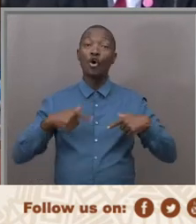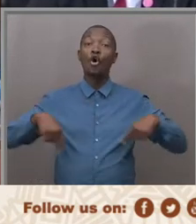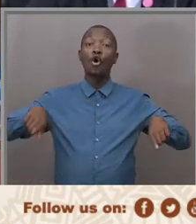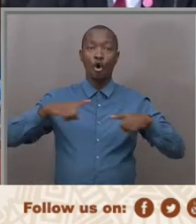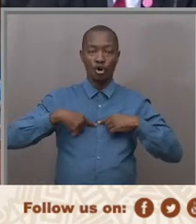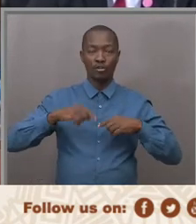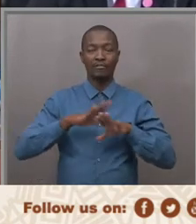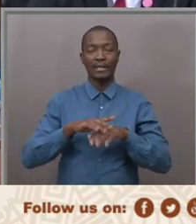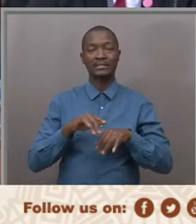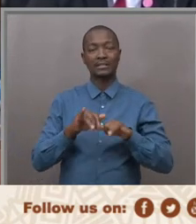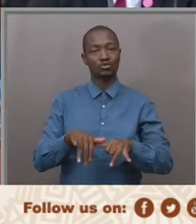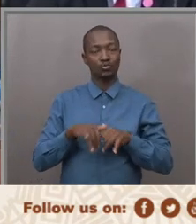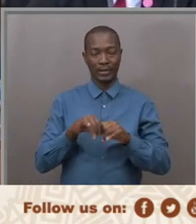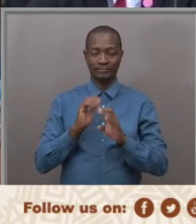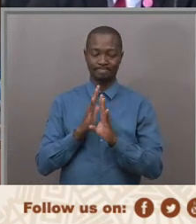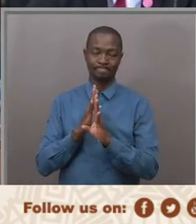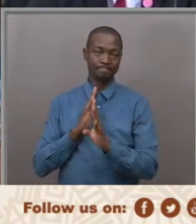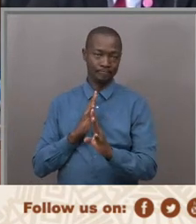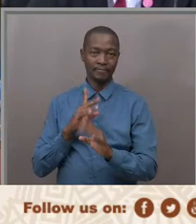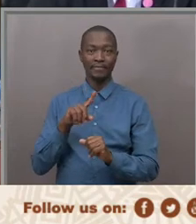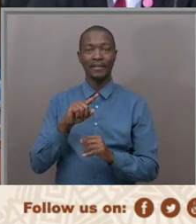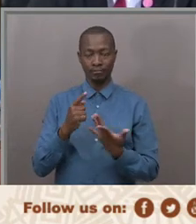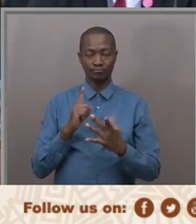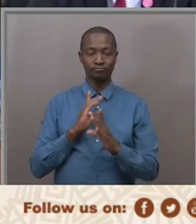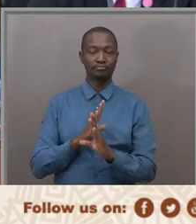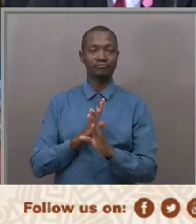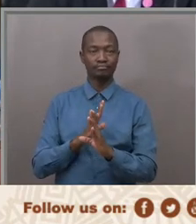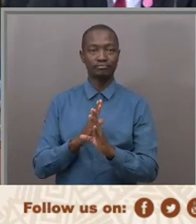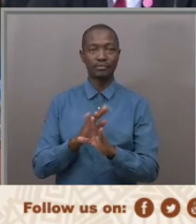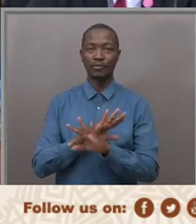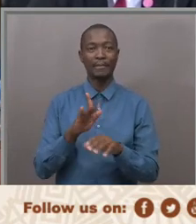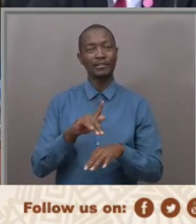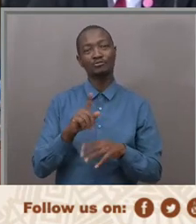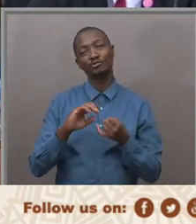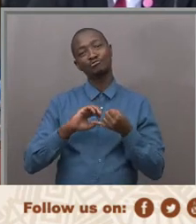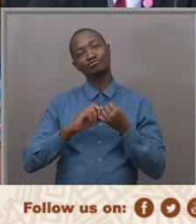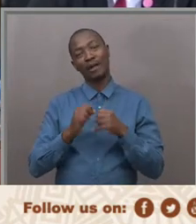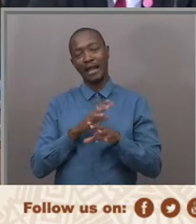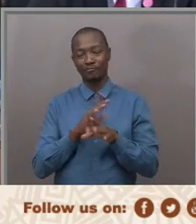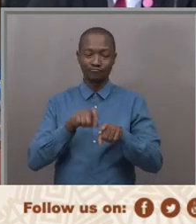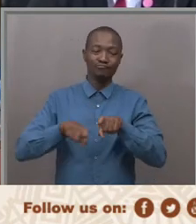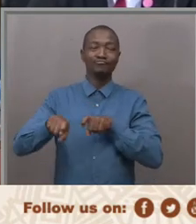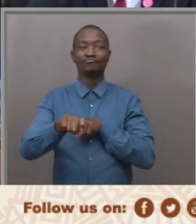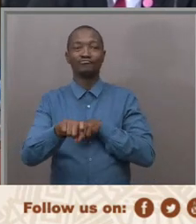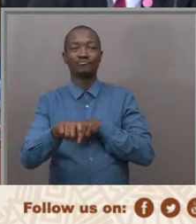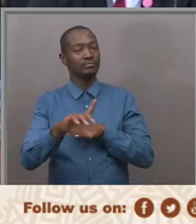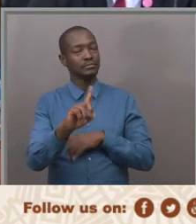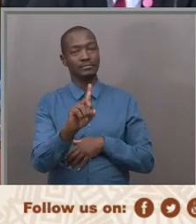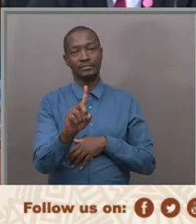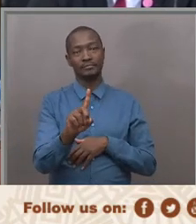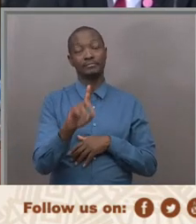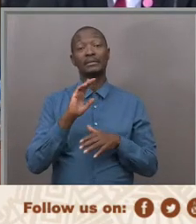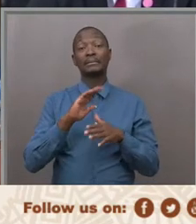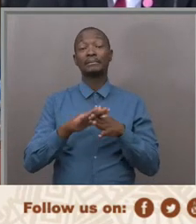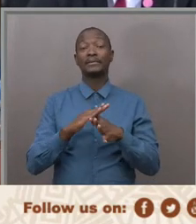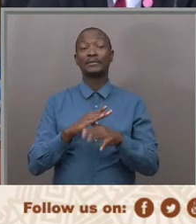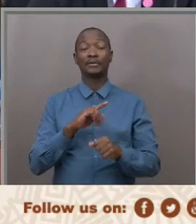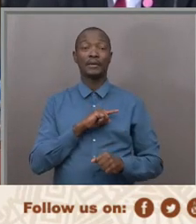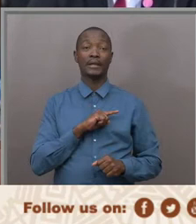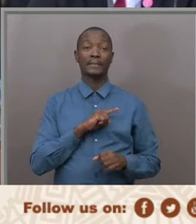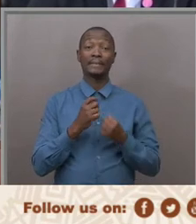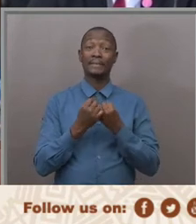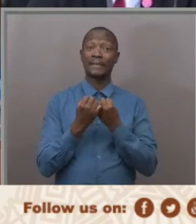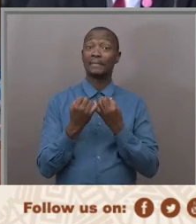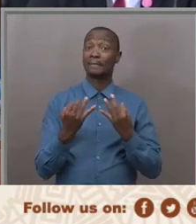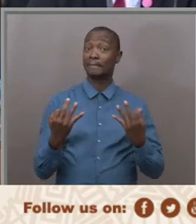wait for our turn, and we shouldn't try to jump the queue, because I think there are many